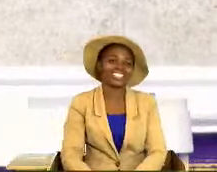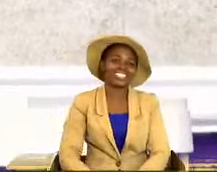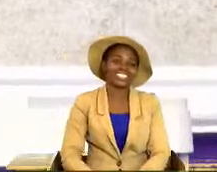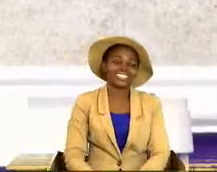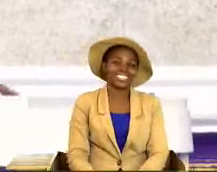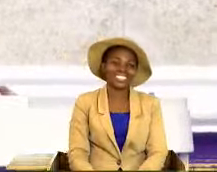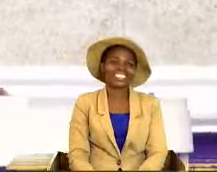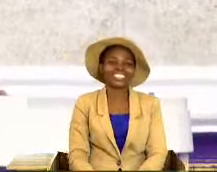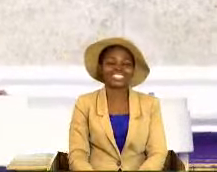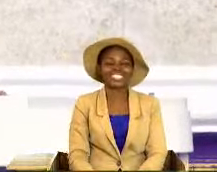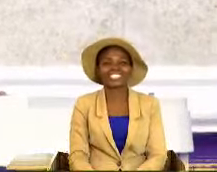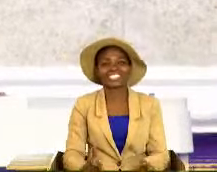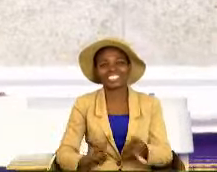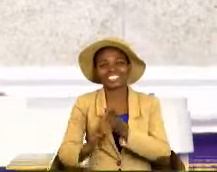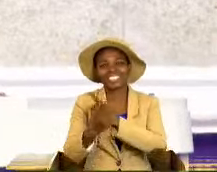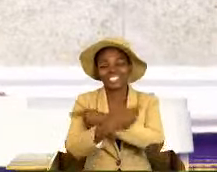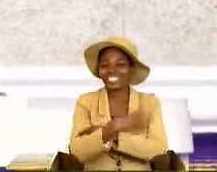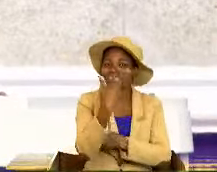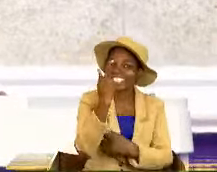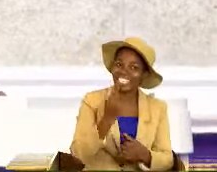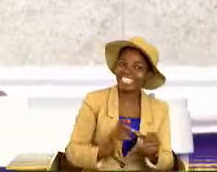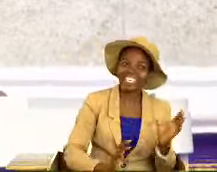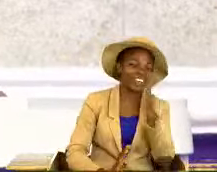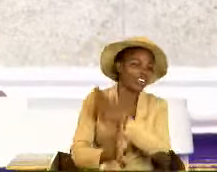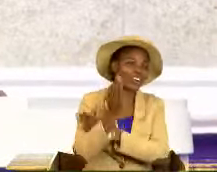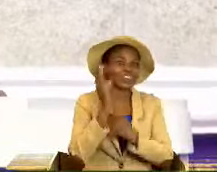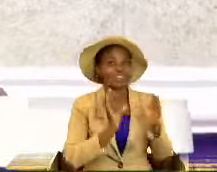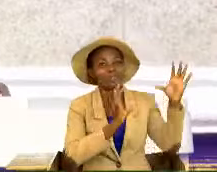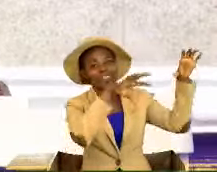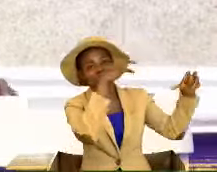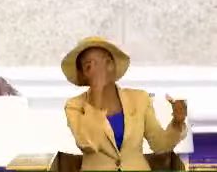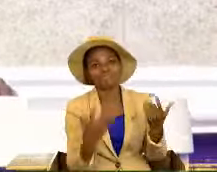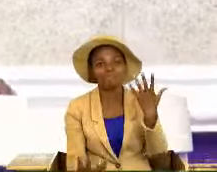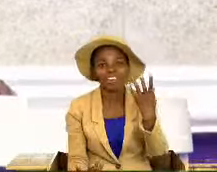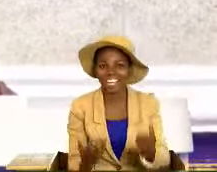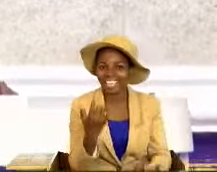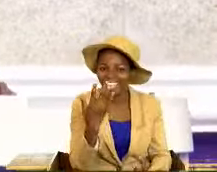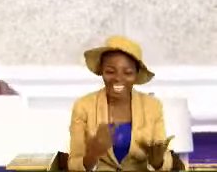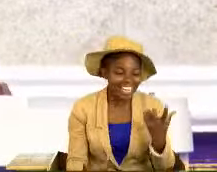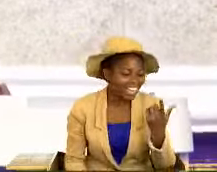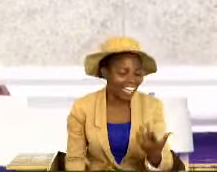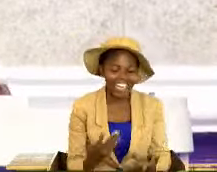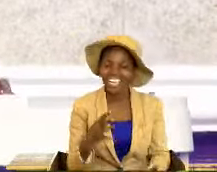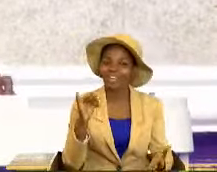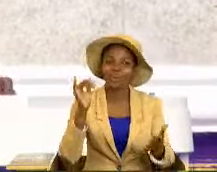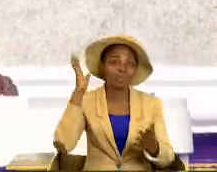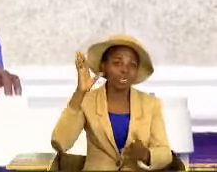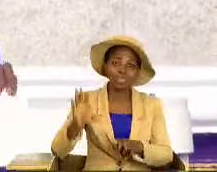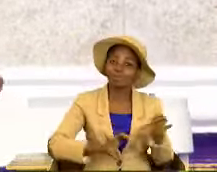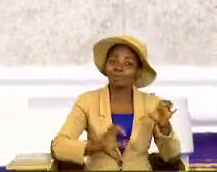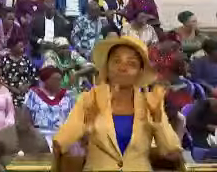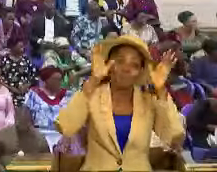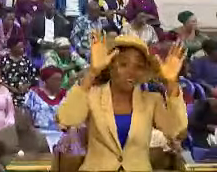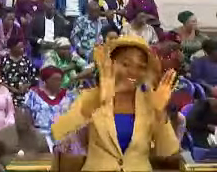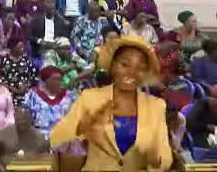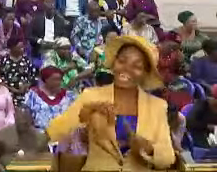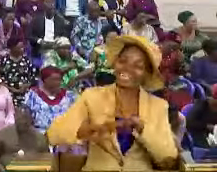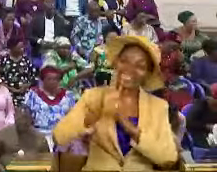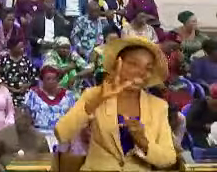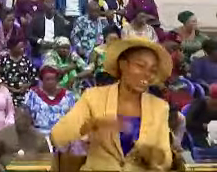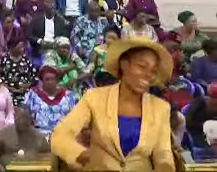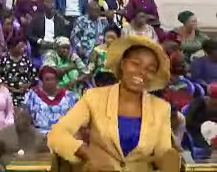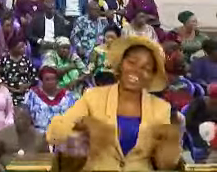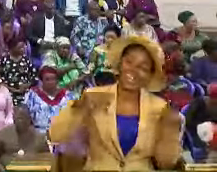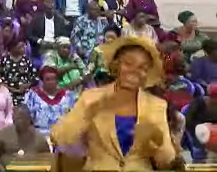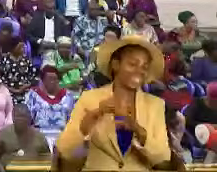today the god of Mountain of Fire and miracles Ministries we do great wonders in your life if you been a that shout it